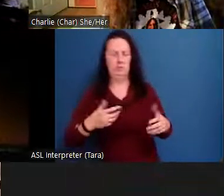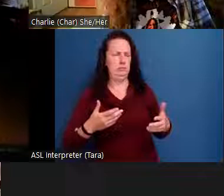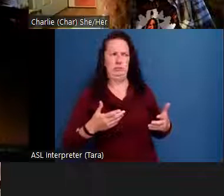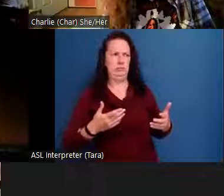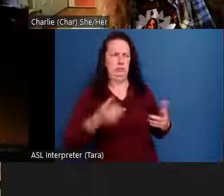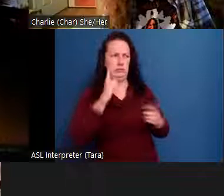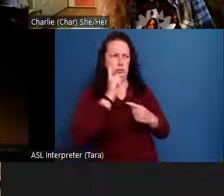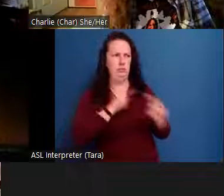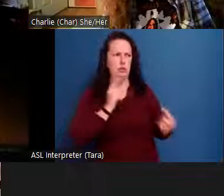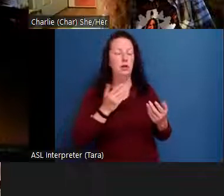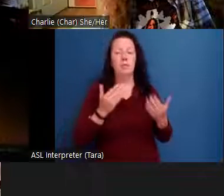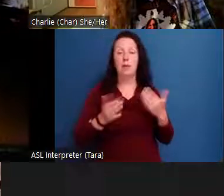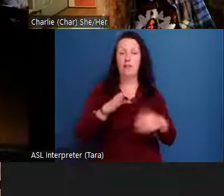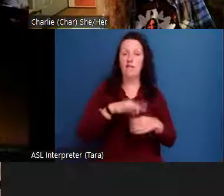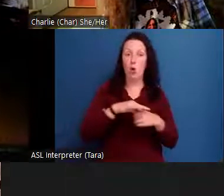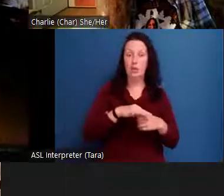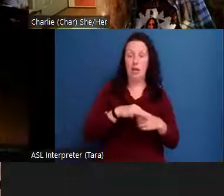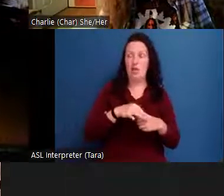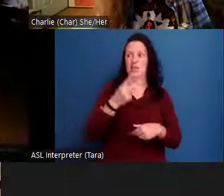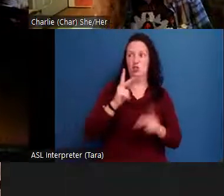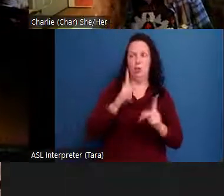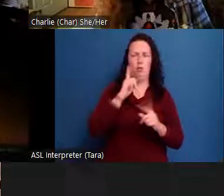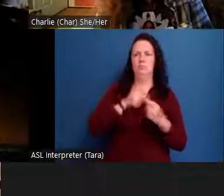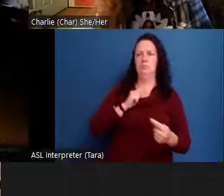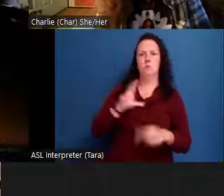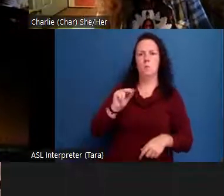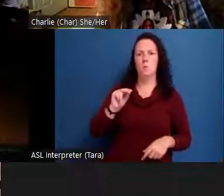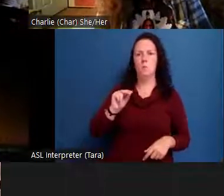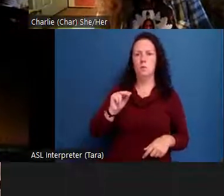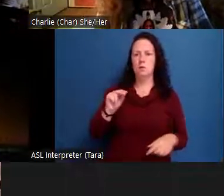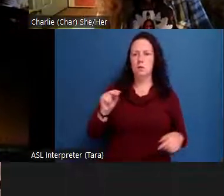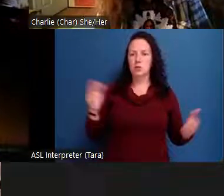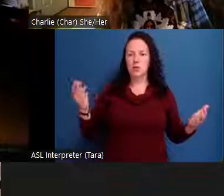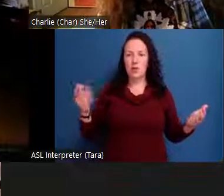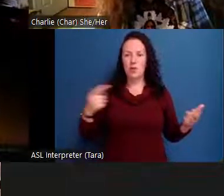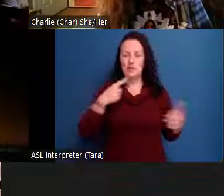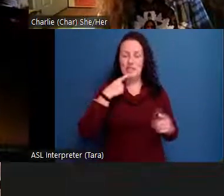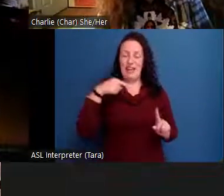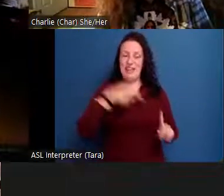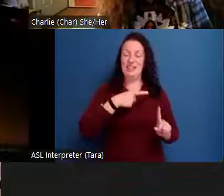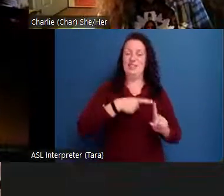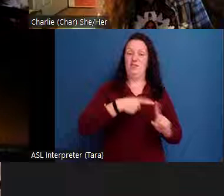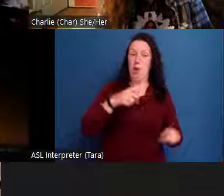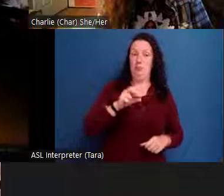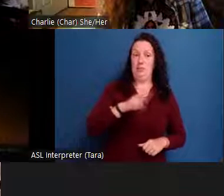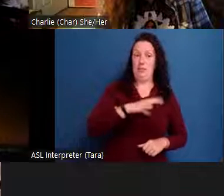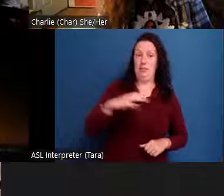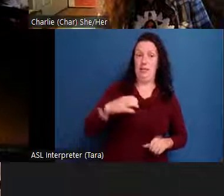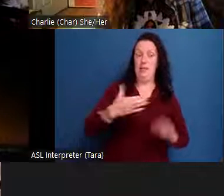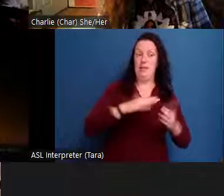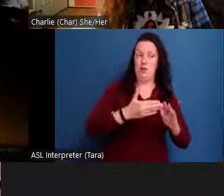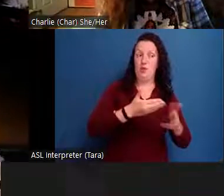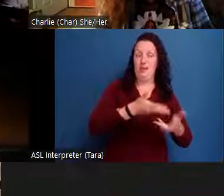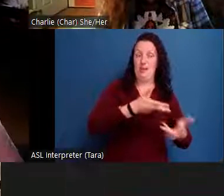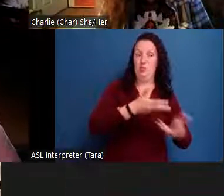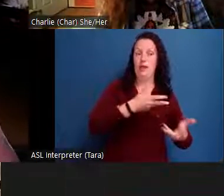people, we didn't reach consensus. And so being able to say, like, this comes from the subcommittee of community engagement is really clear